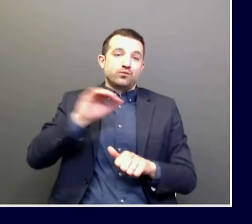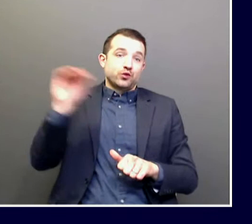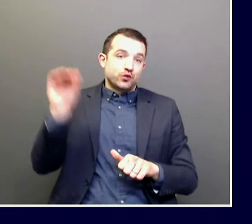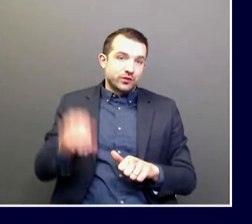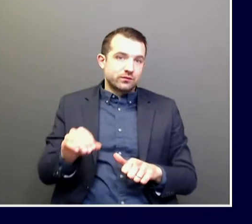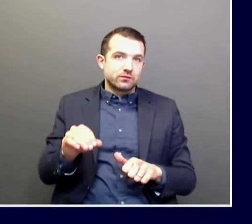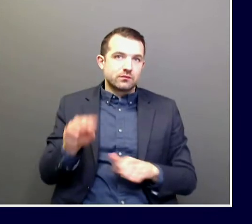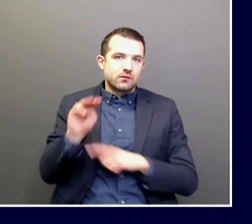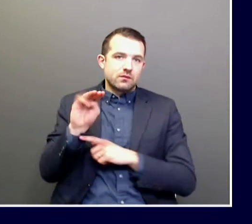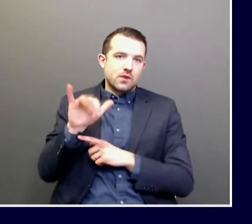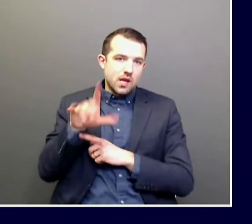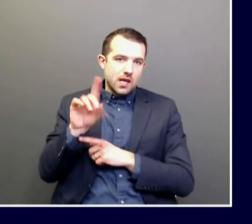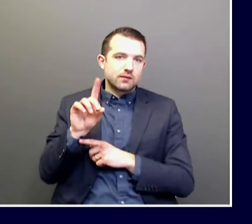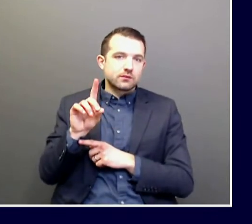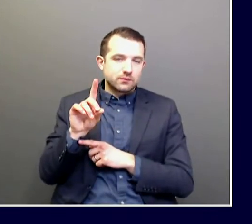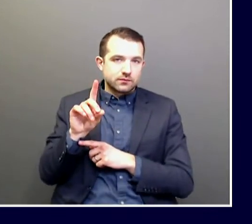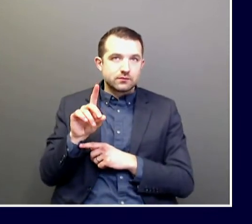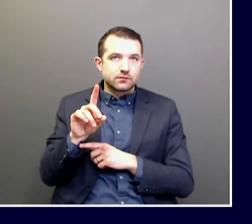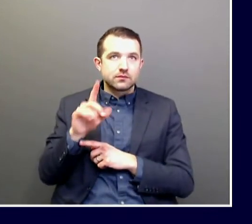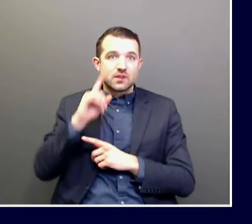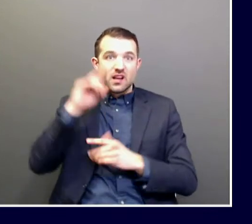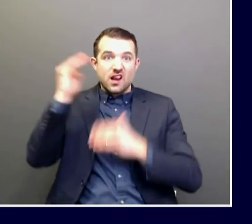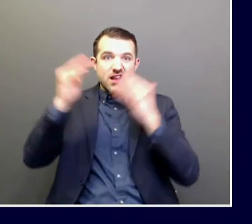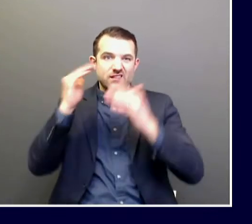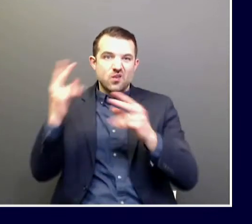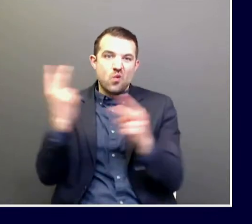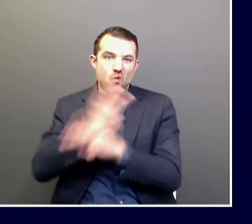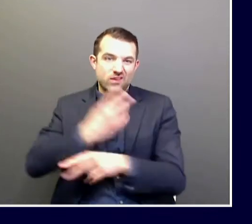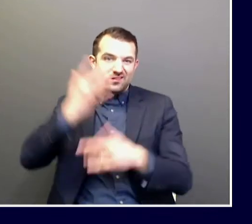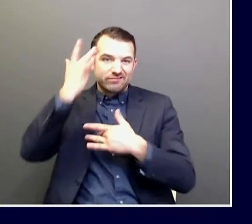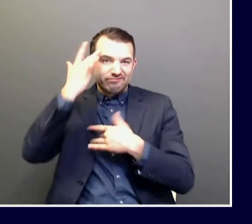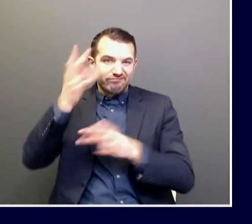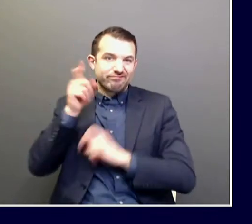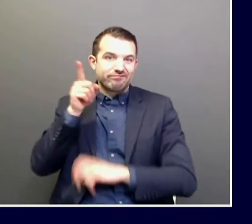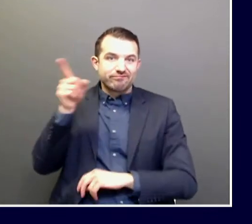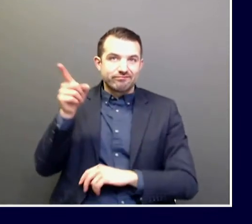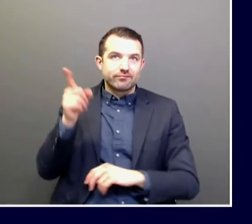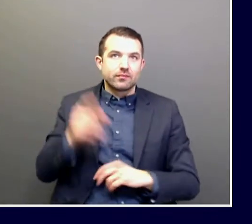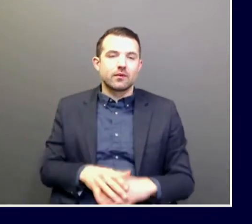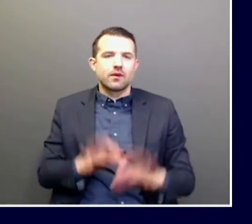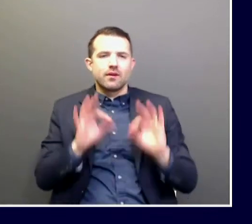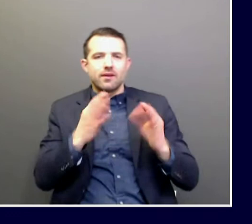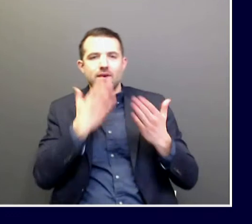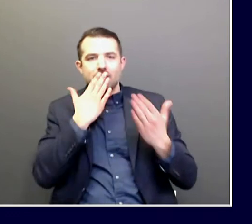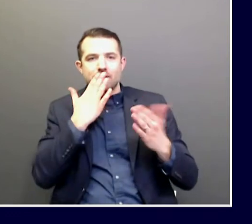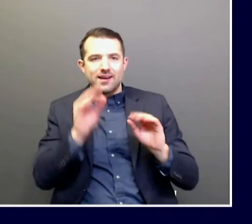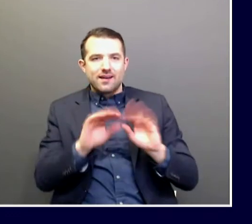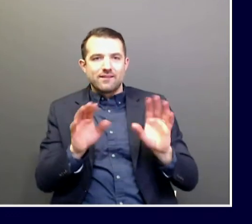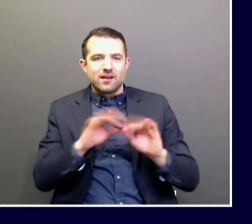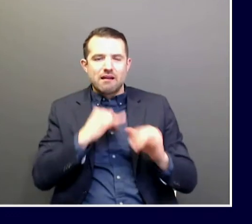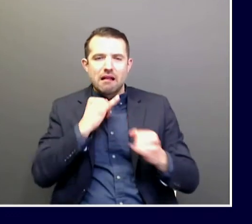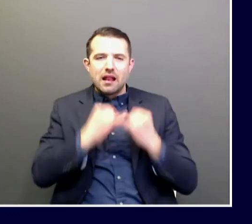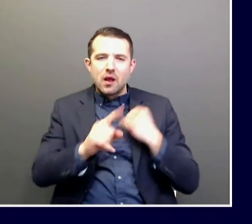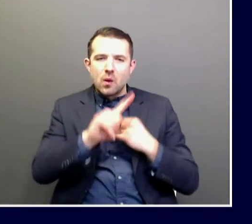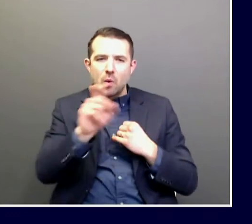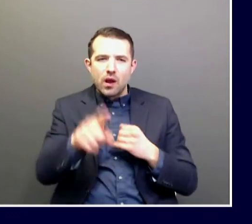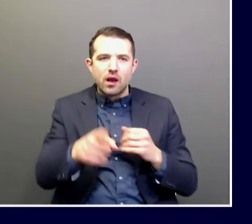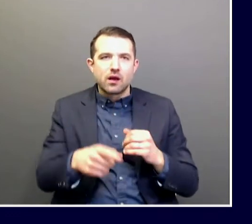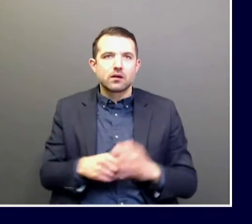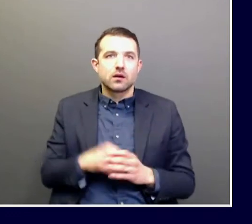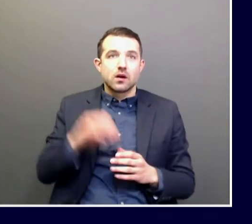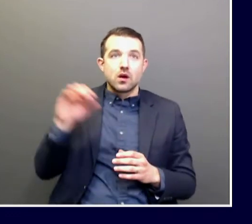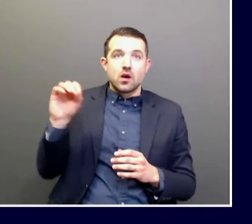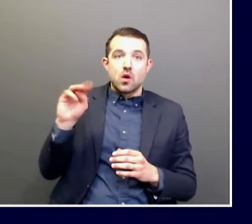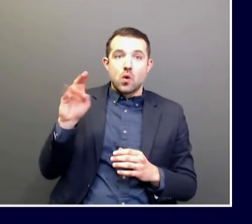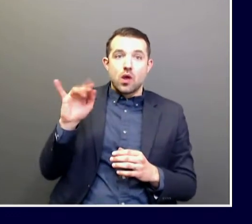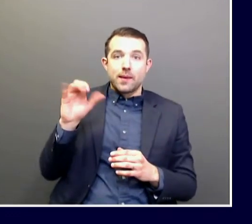do adults. Thank you for explaining that. My last question is super, super quick. Omicron has obviously changed a lot of things that we know